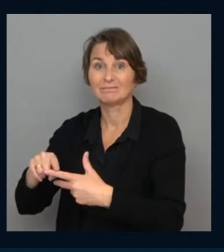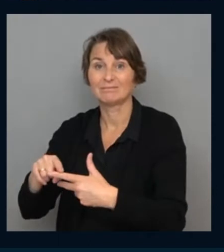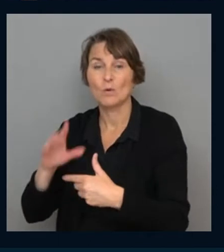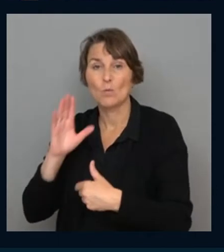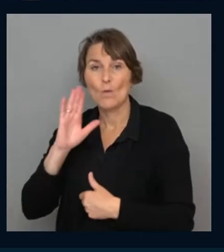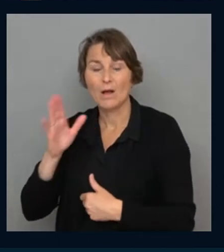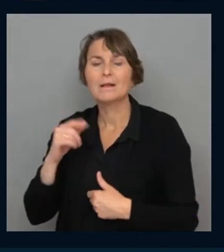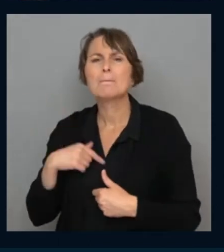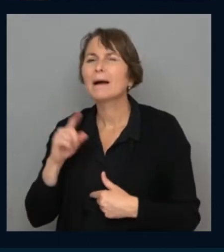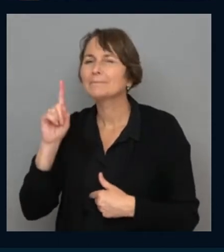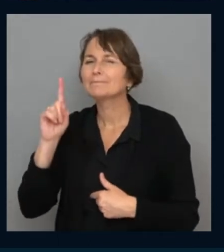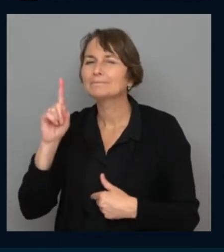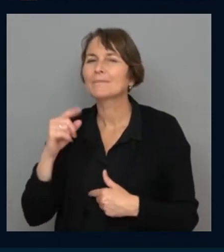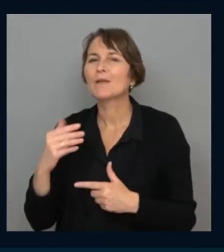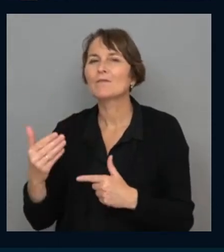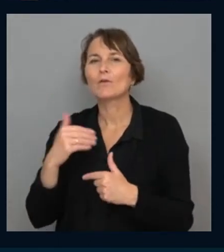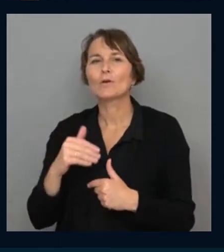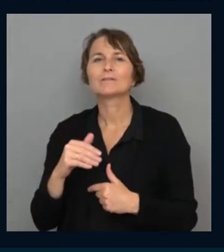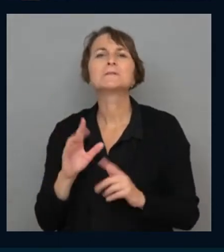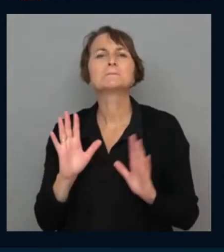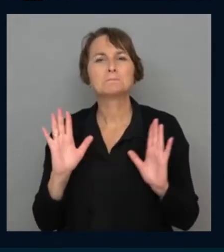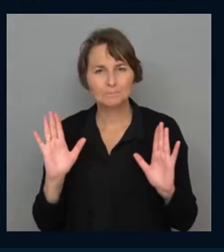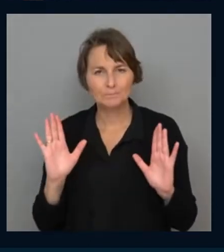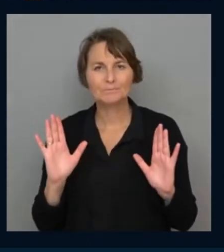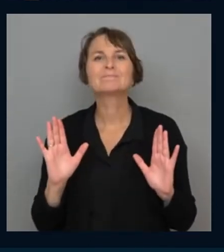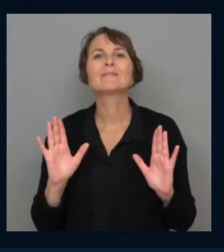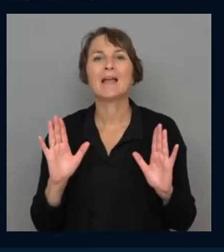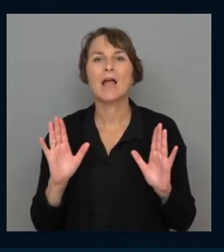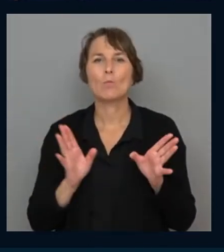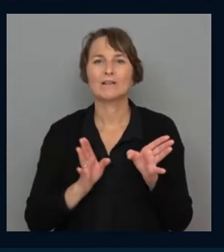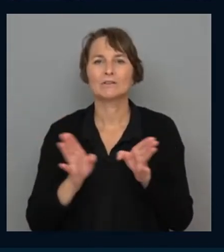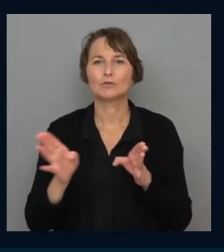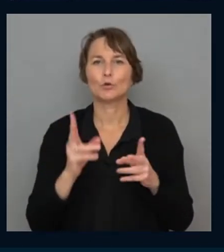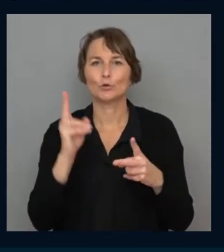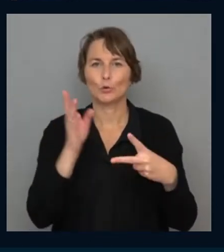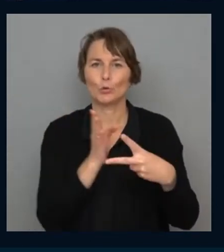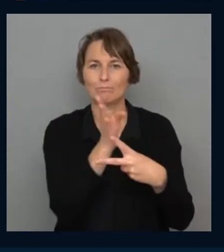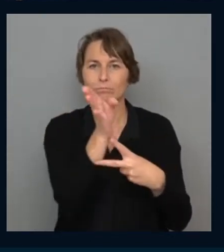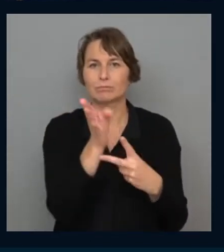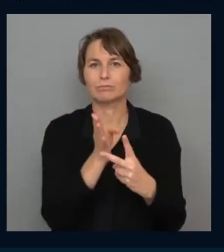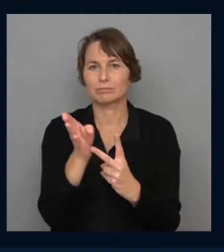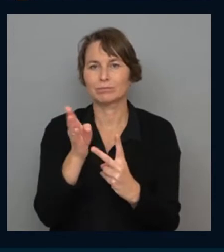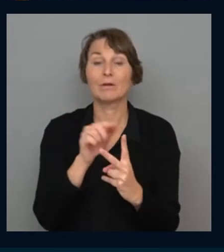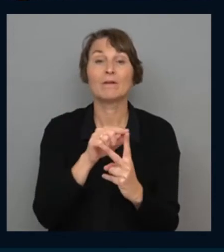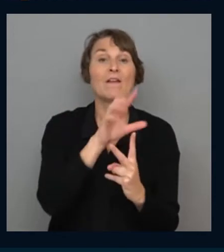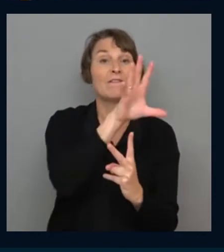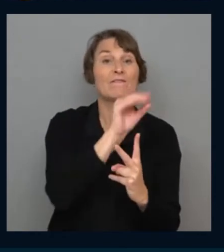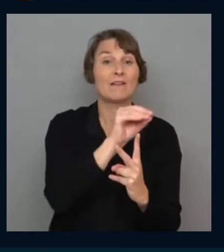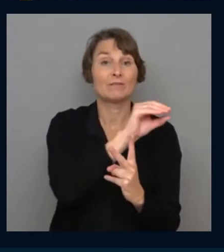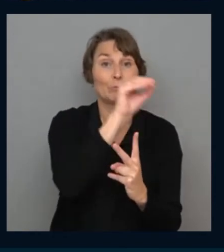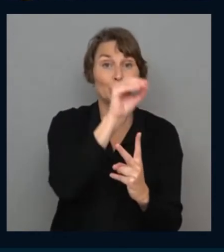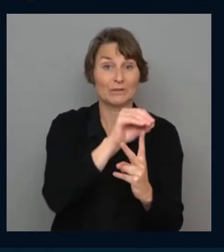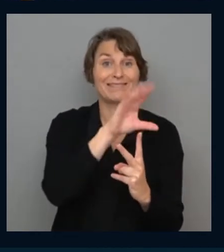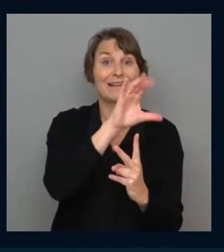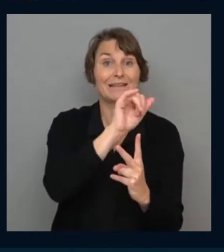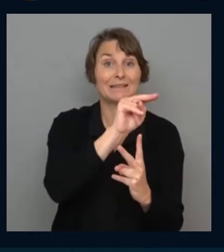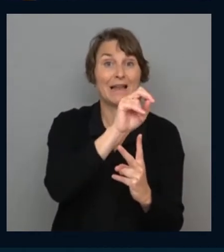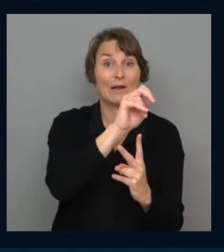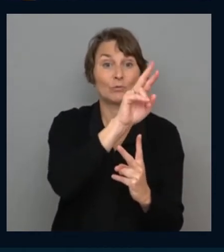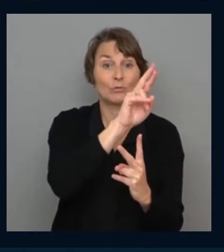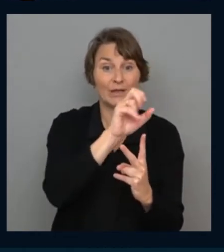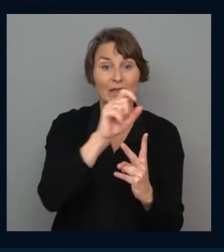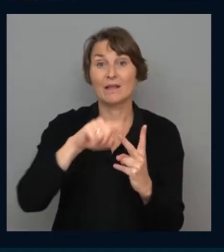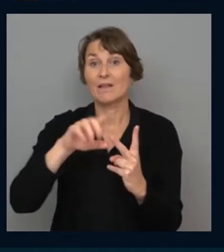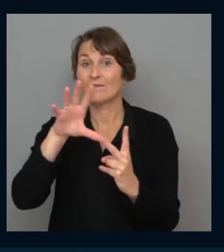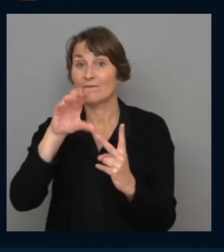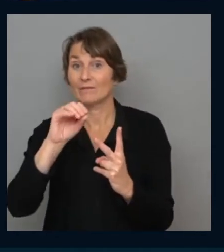want to do is hit 50% of our traffic to that in Canary environment and 50% to production. And I'll show you why in a minute. So I've made those